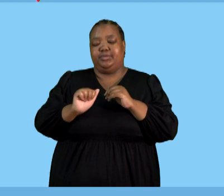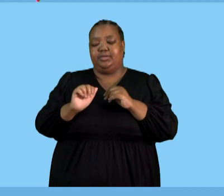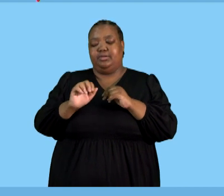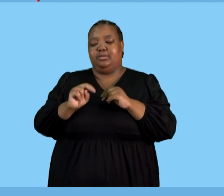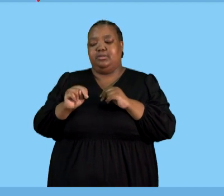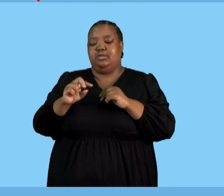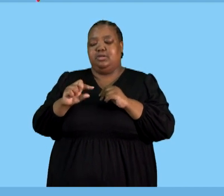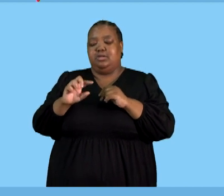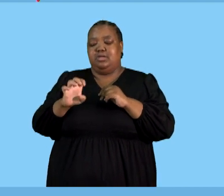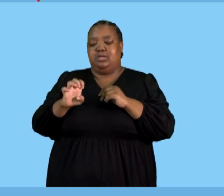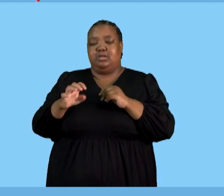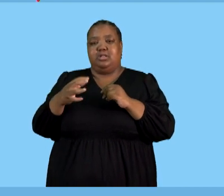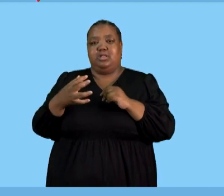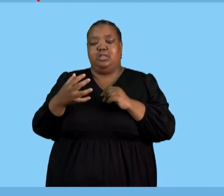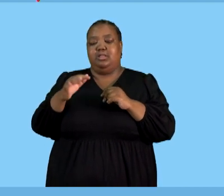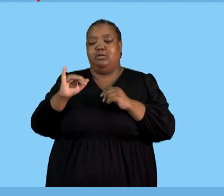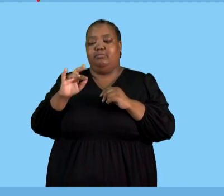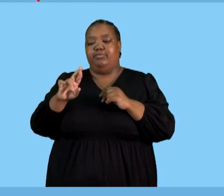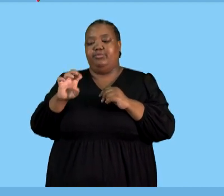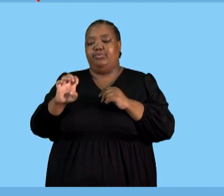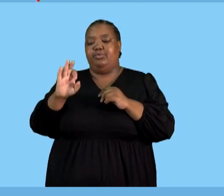angle of reflection.